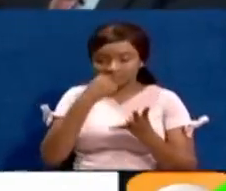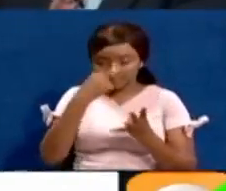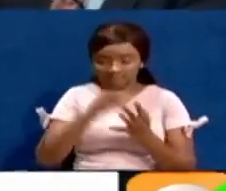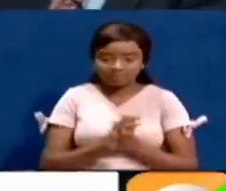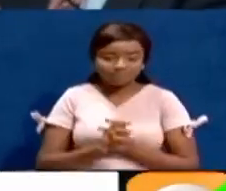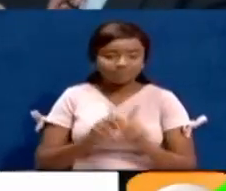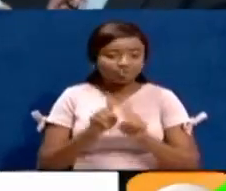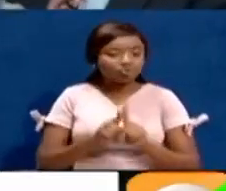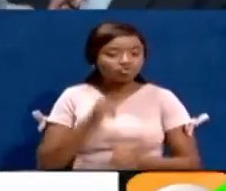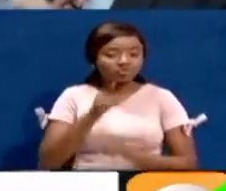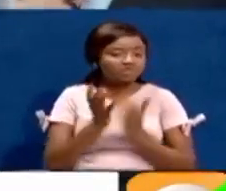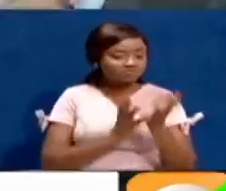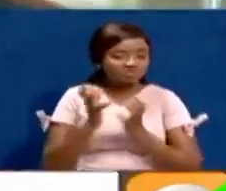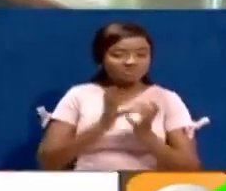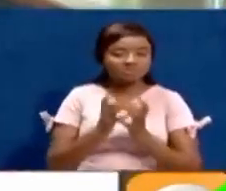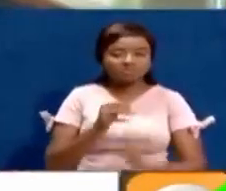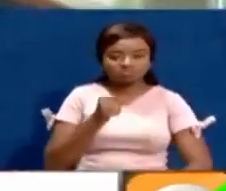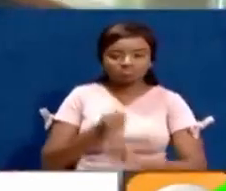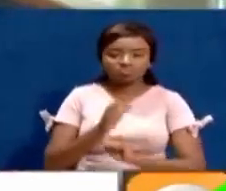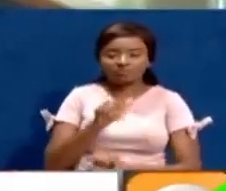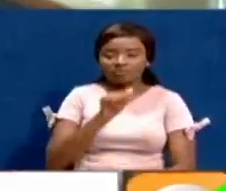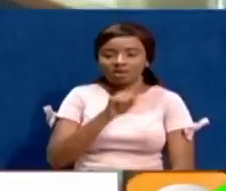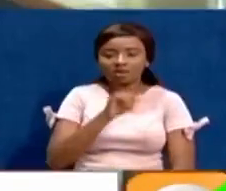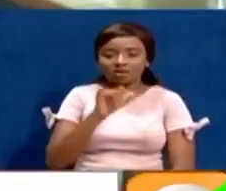of the global financial services firm Allianz.